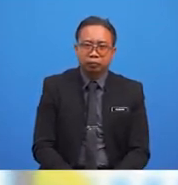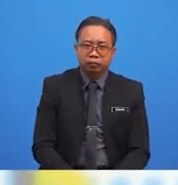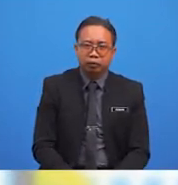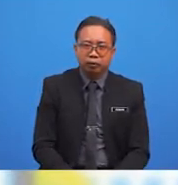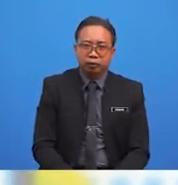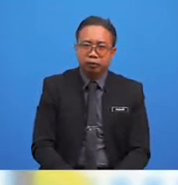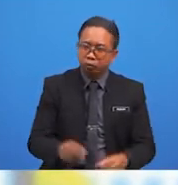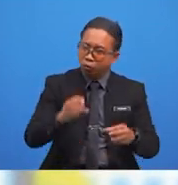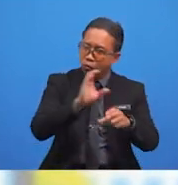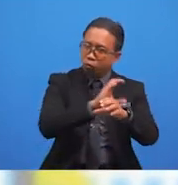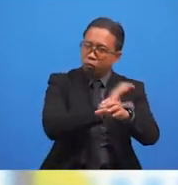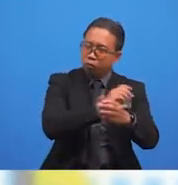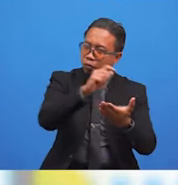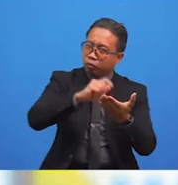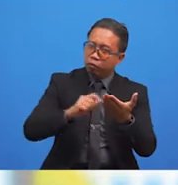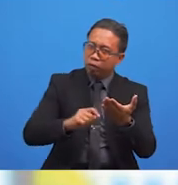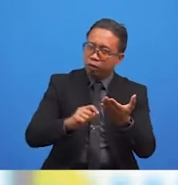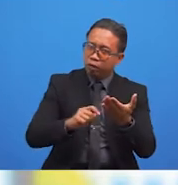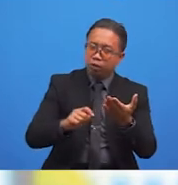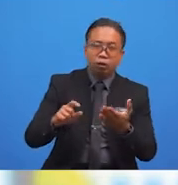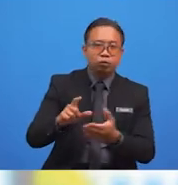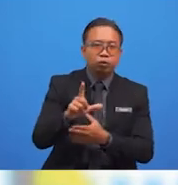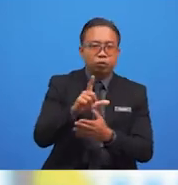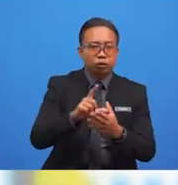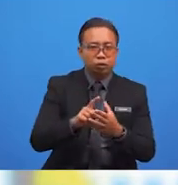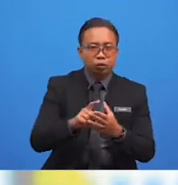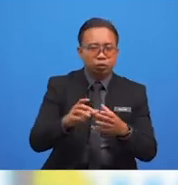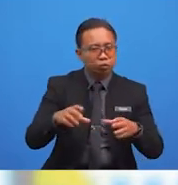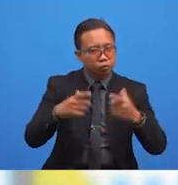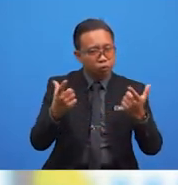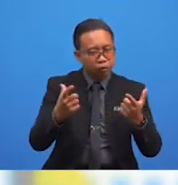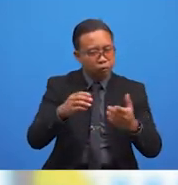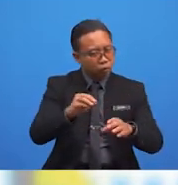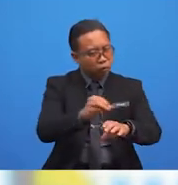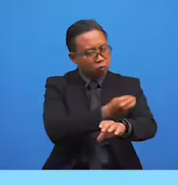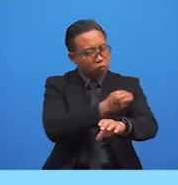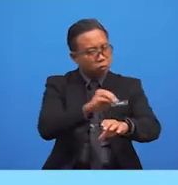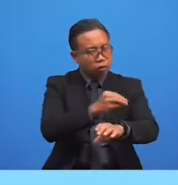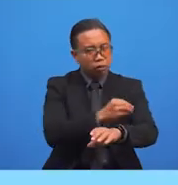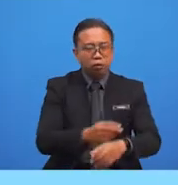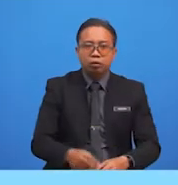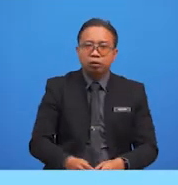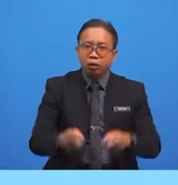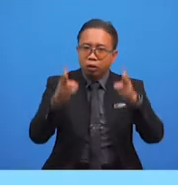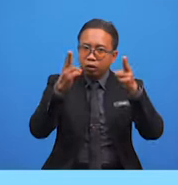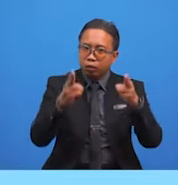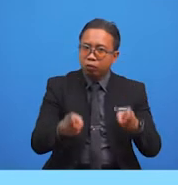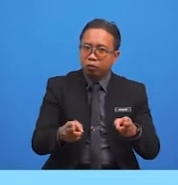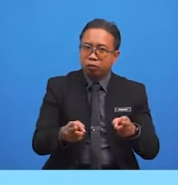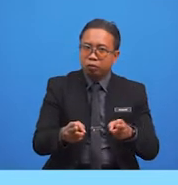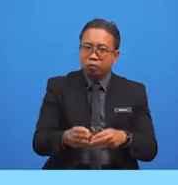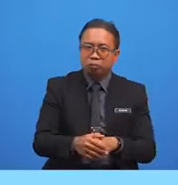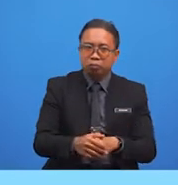Could computers write great literature or compose great music? Humans are